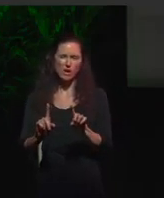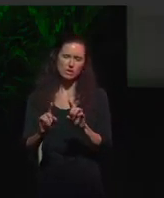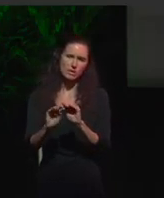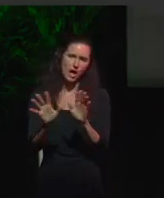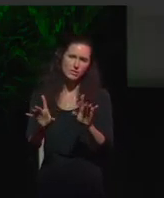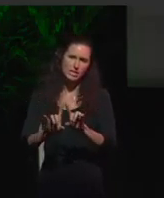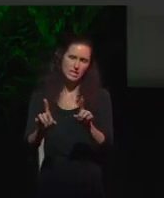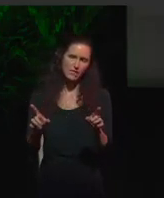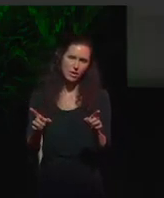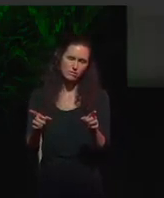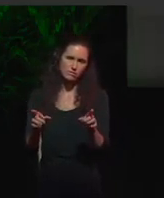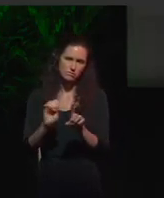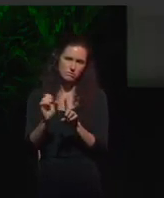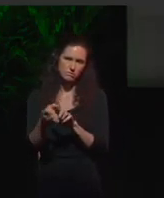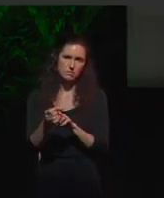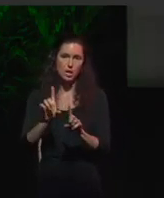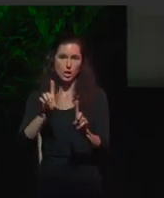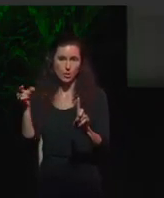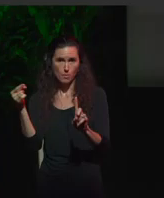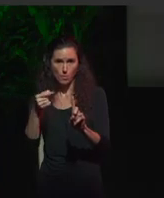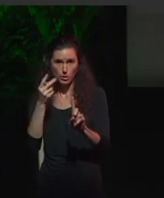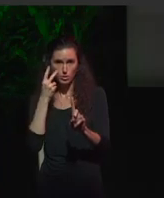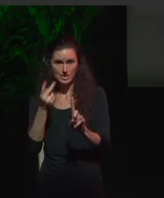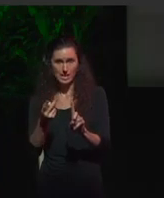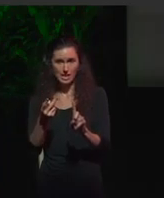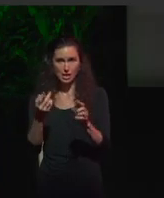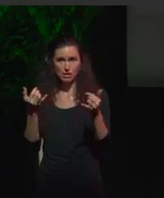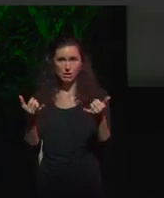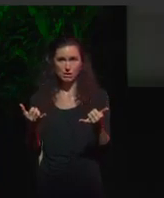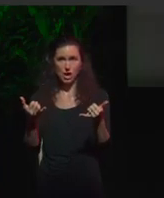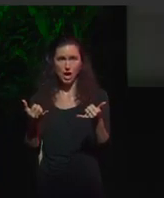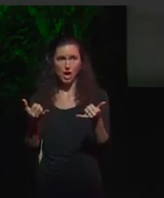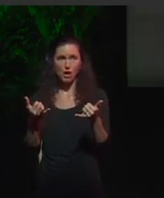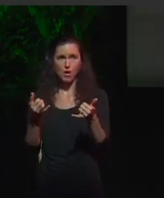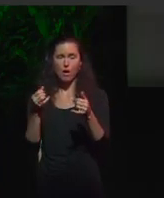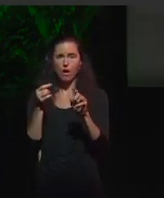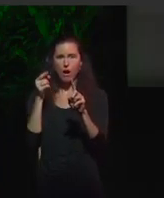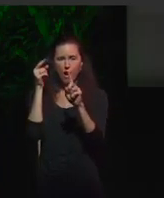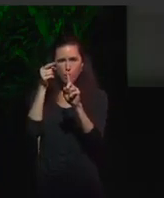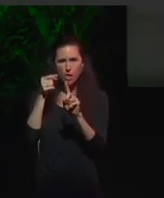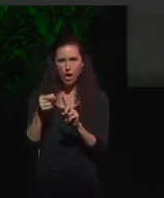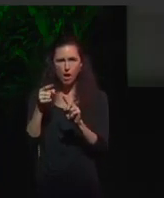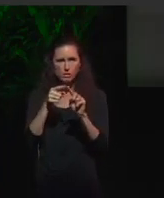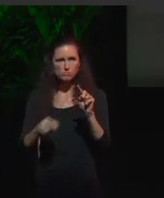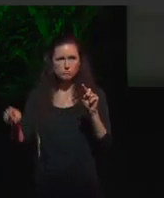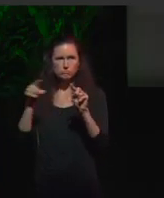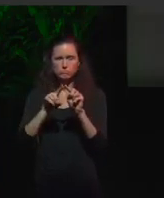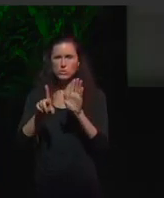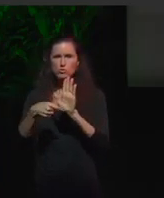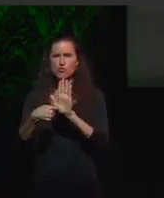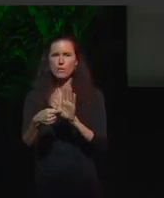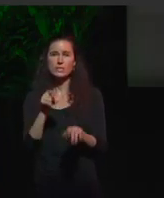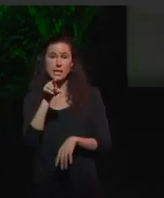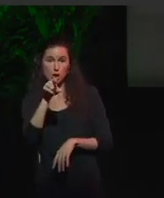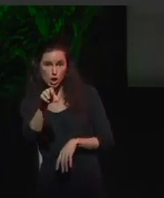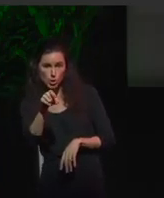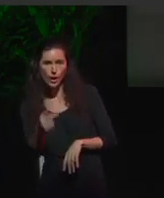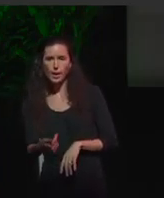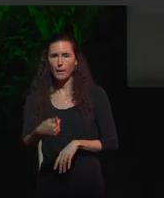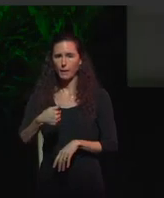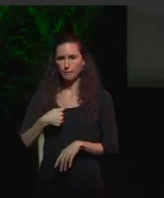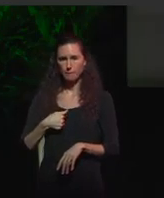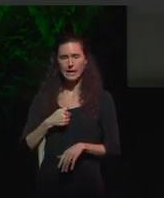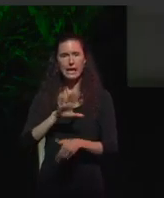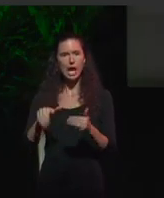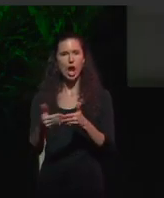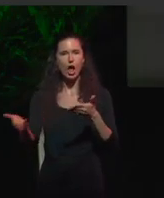context. The points you see here are plotted to represent you and me and all of the services that we provide